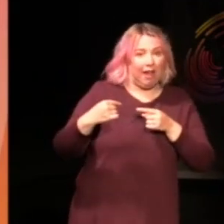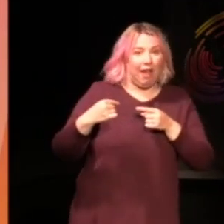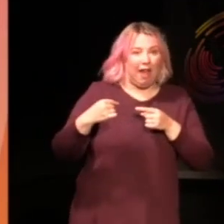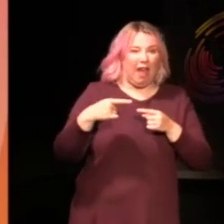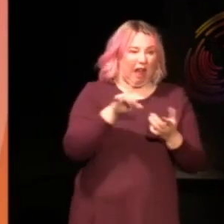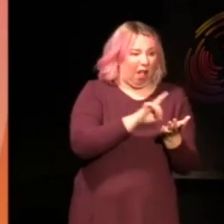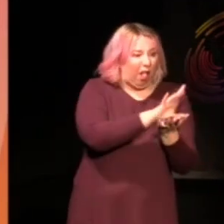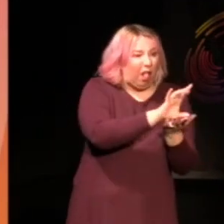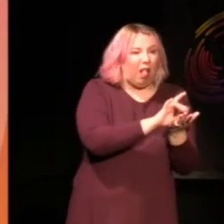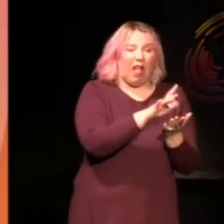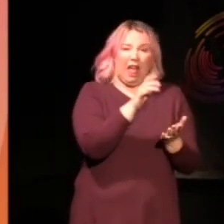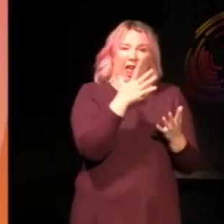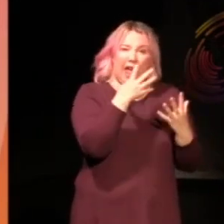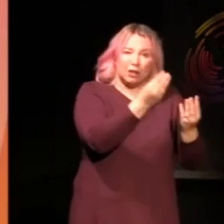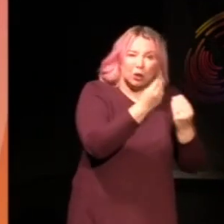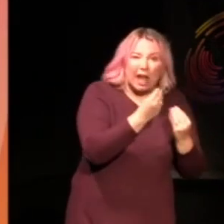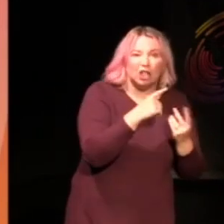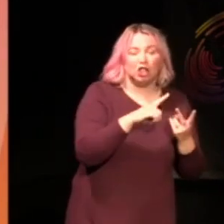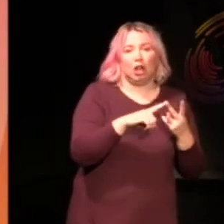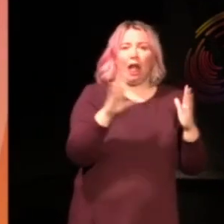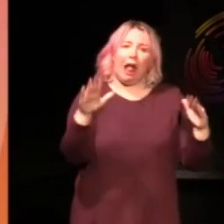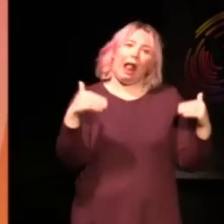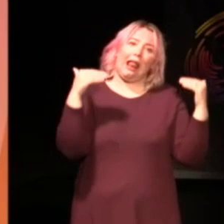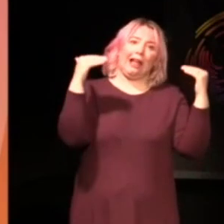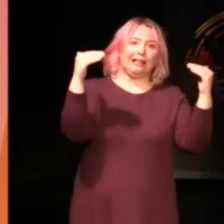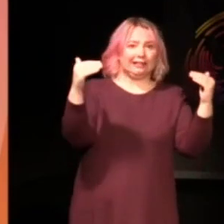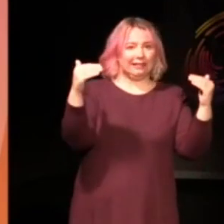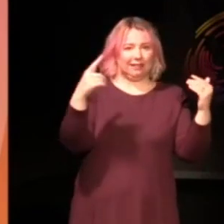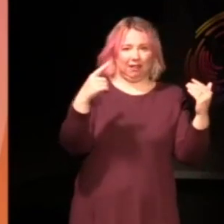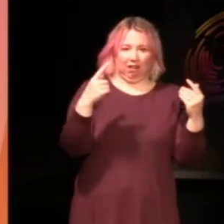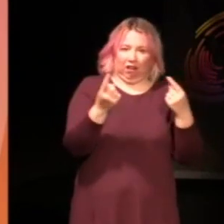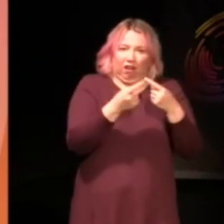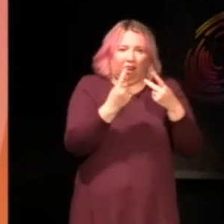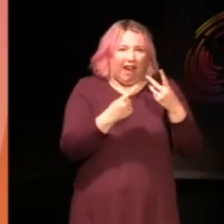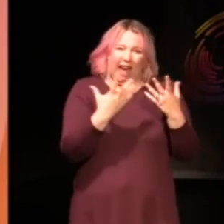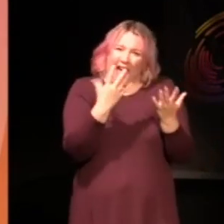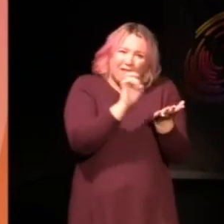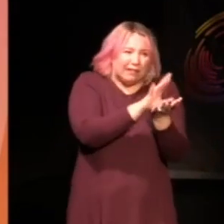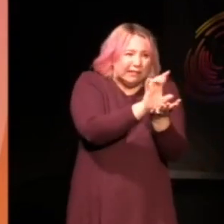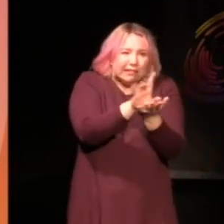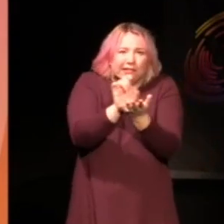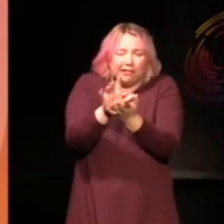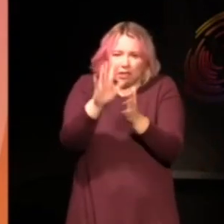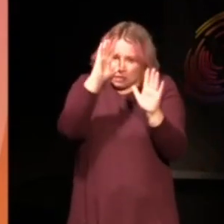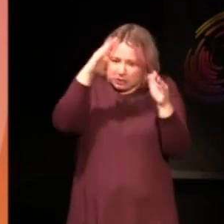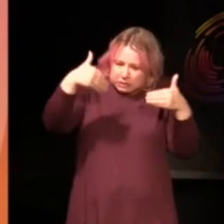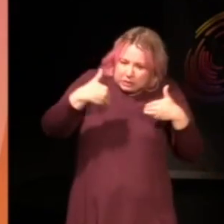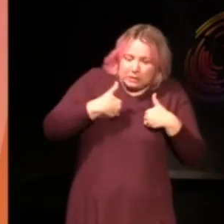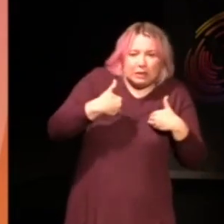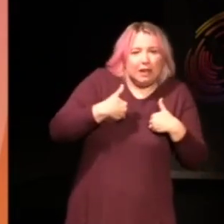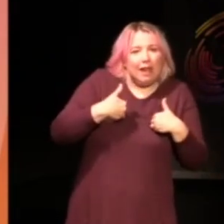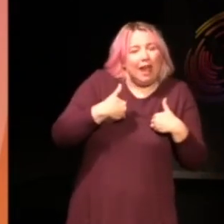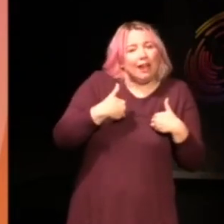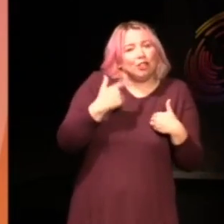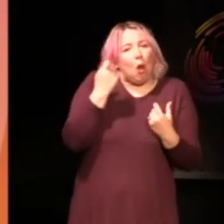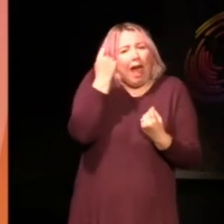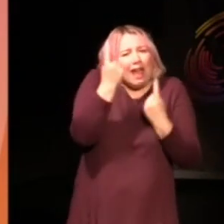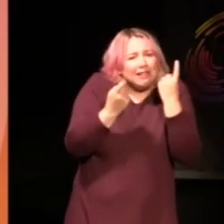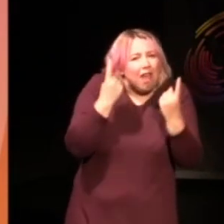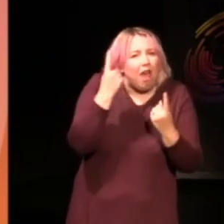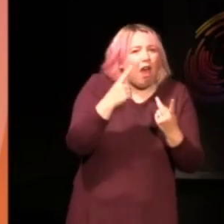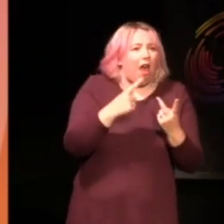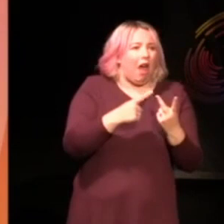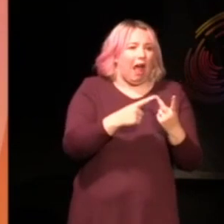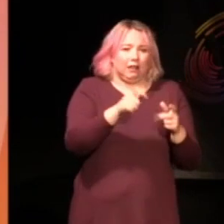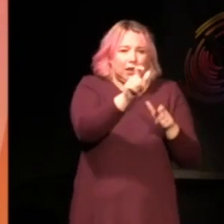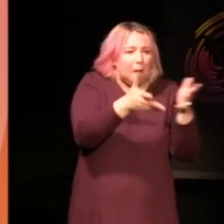rid of education. I mean, the metropolitan elite phrase, all of these things suggests that ideas making and public